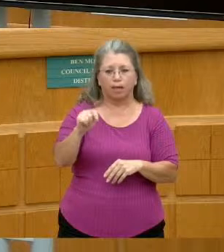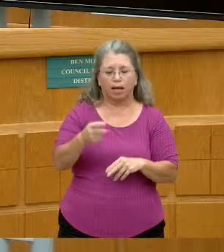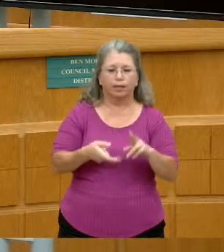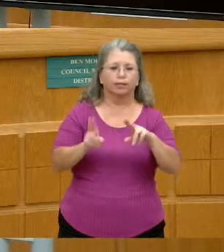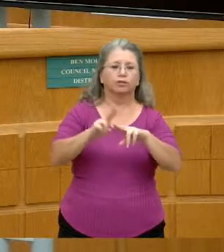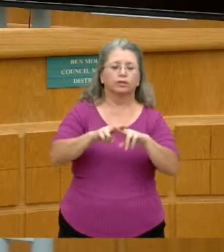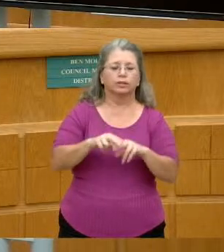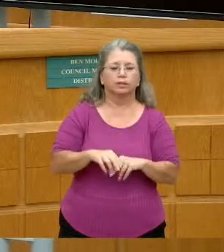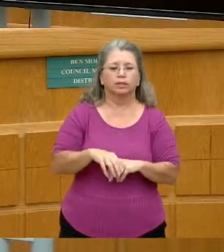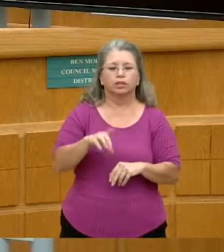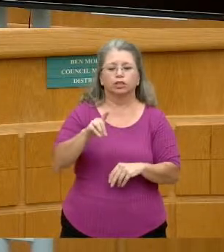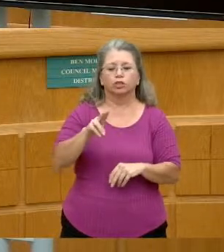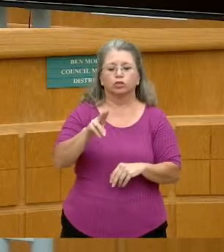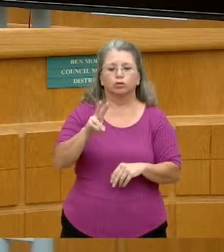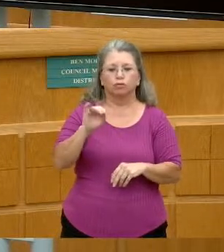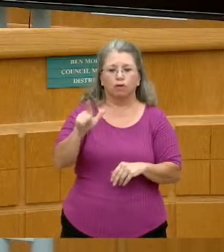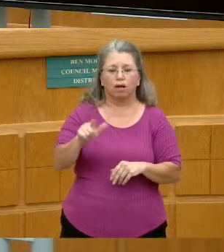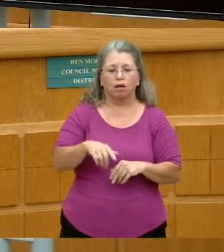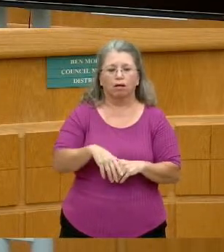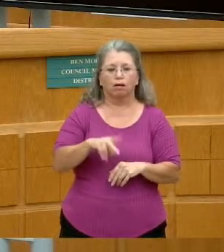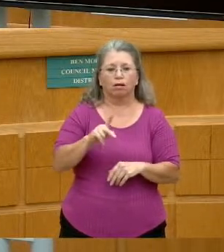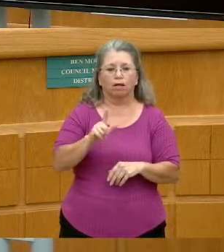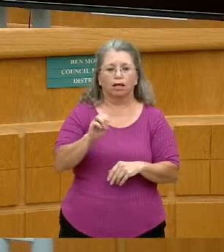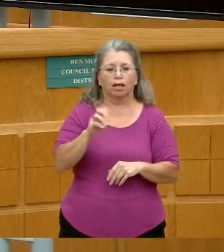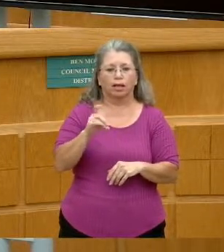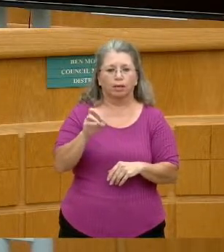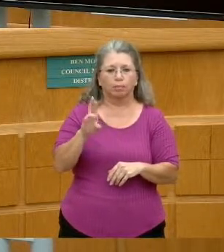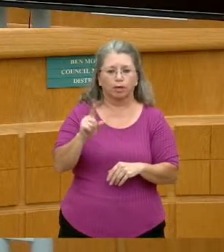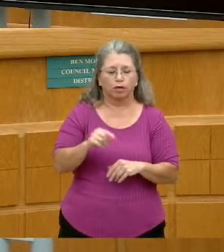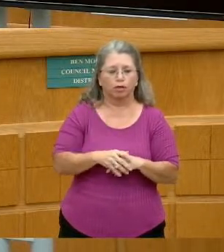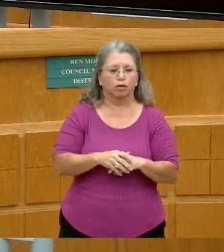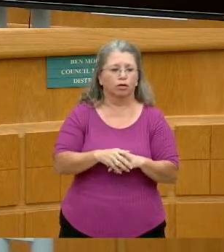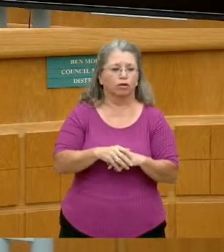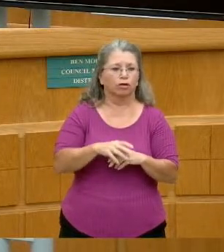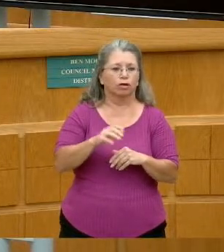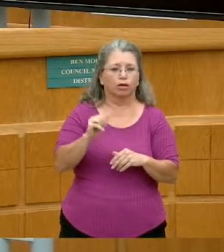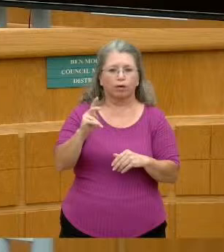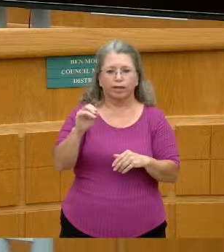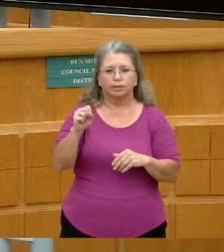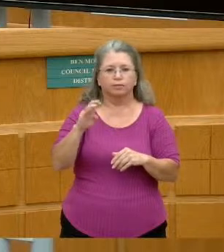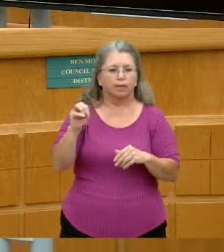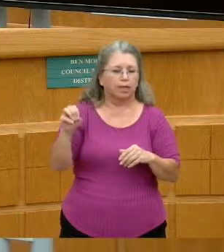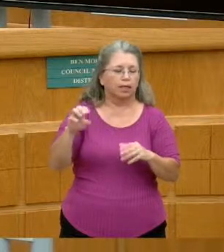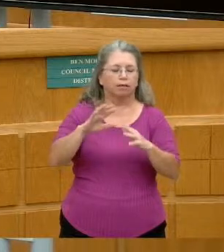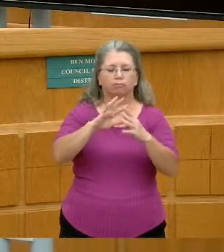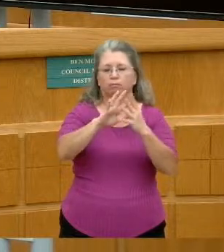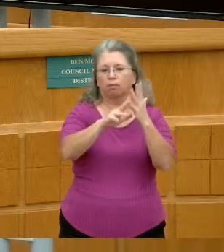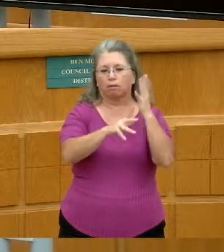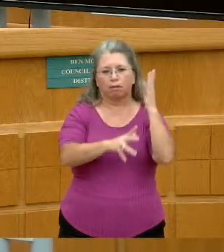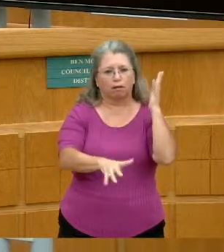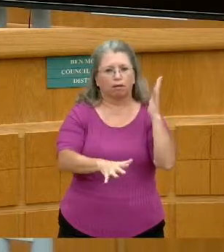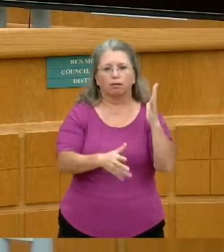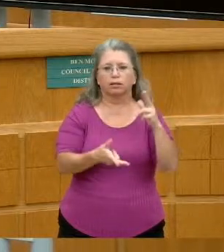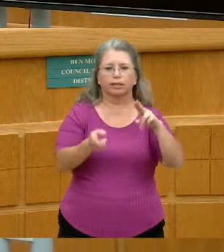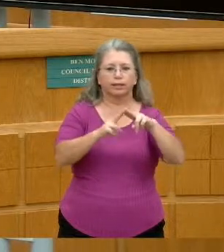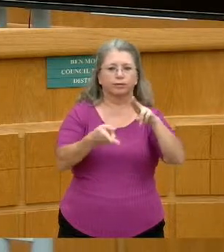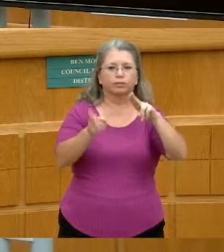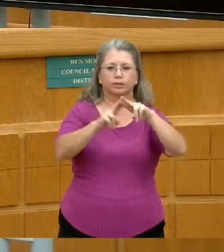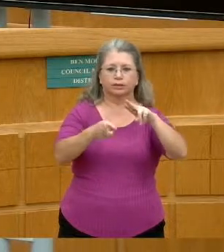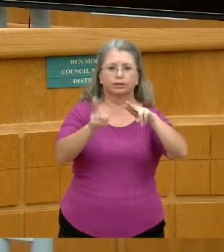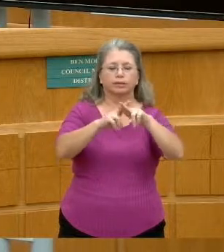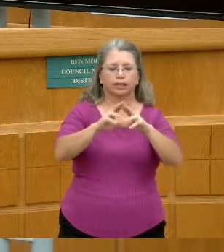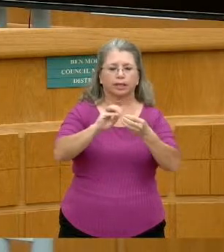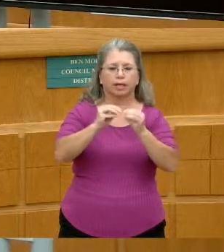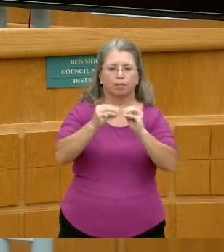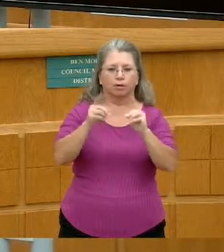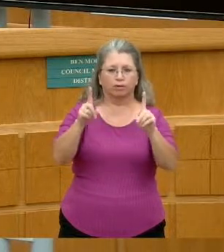is increasing, Duval, Kleberg, Live Oak, Aransas, B, Refugio, and all these places we're seeing increases in the number